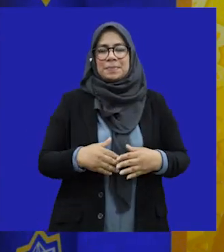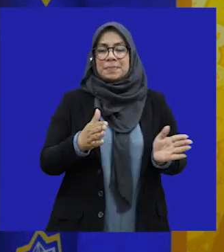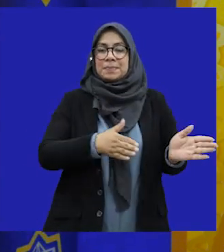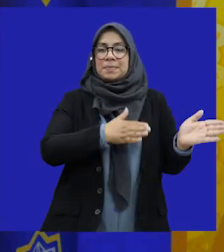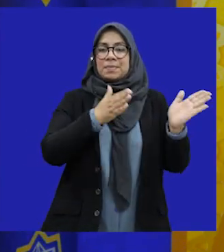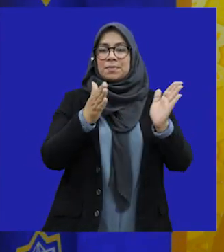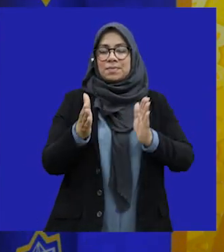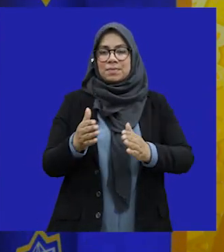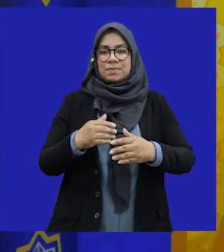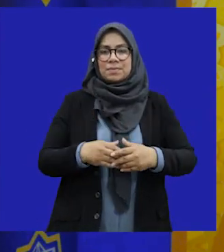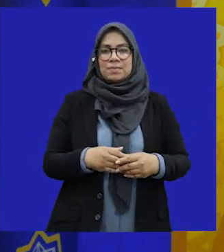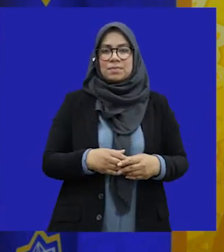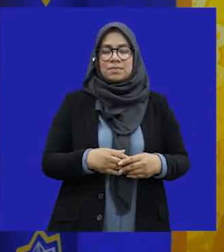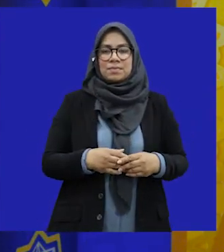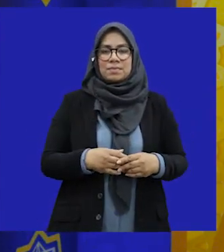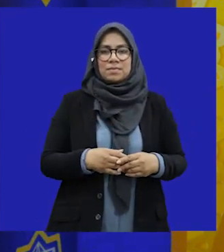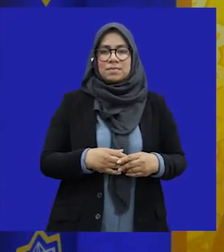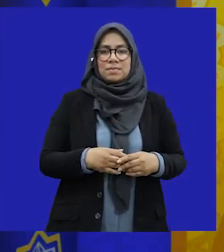look at